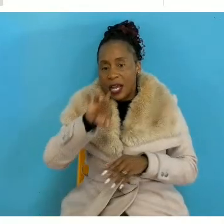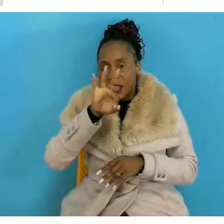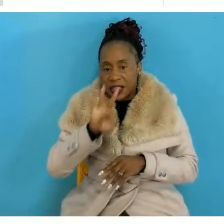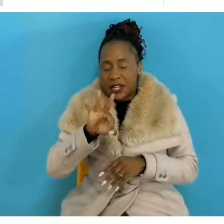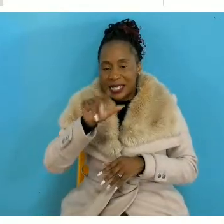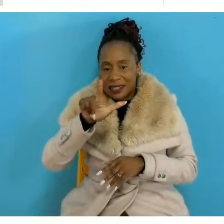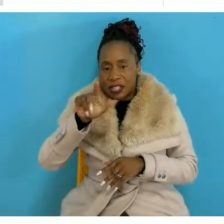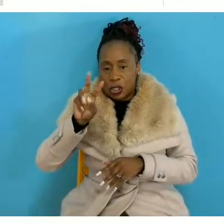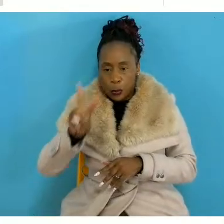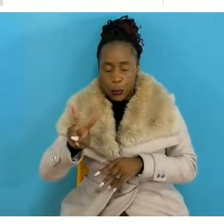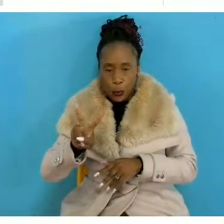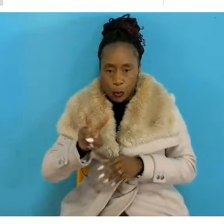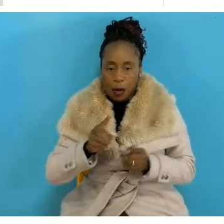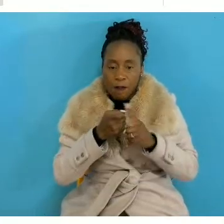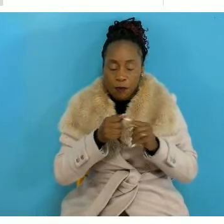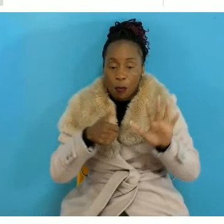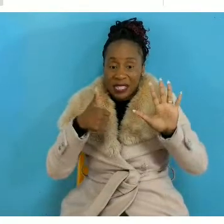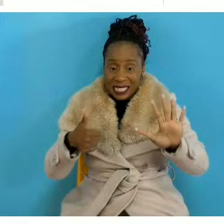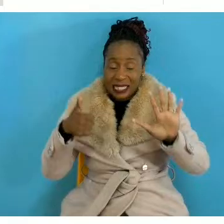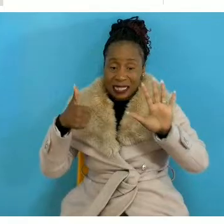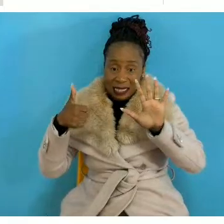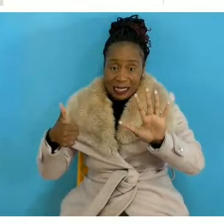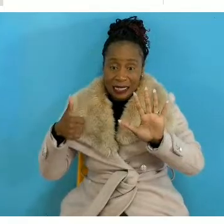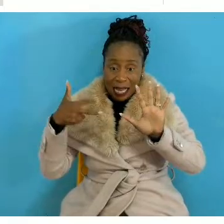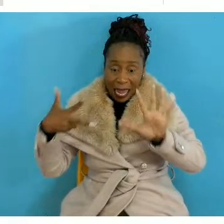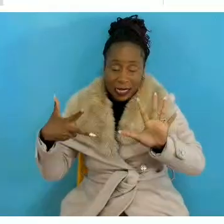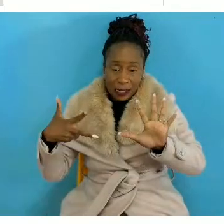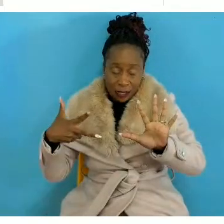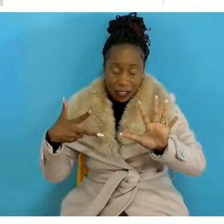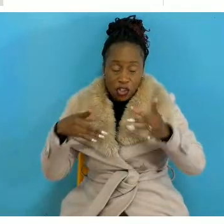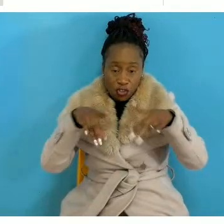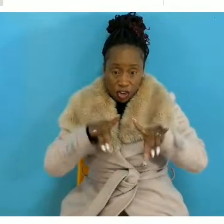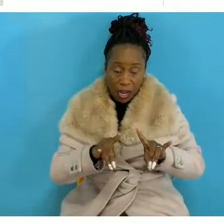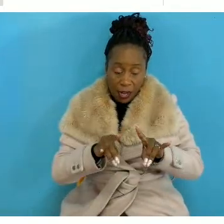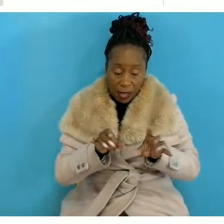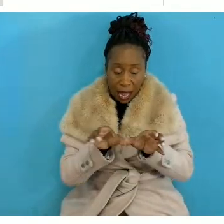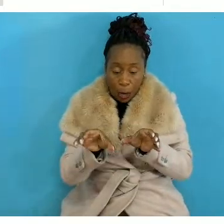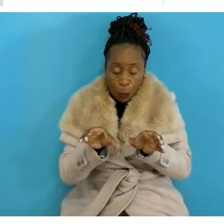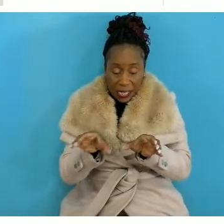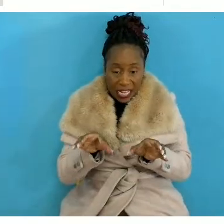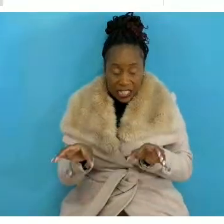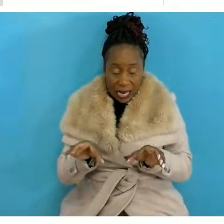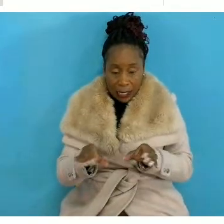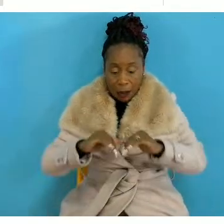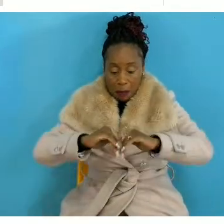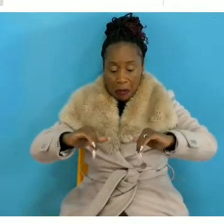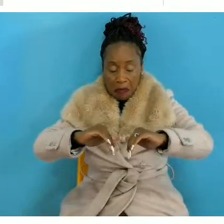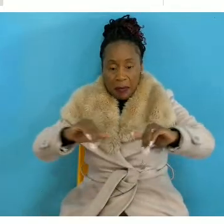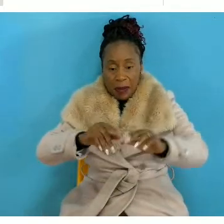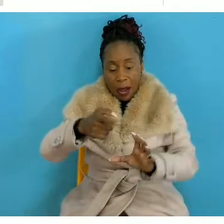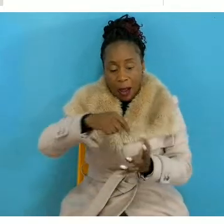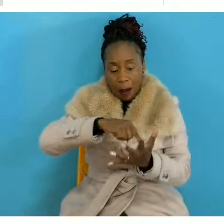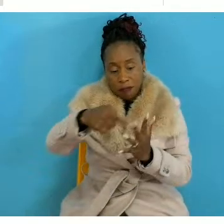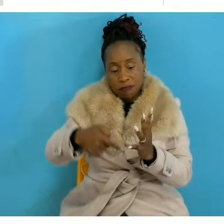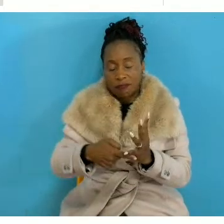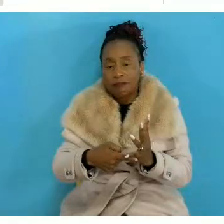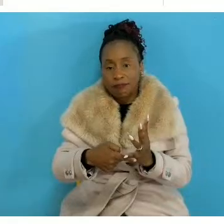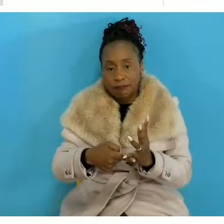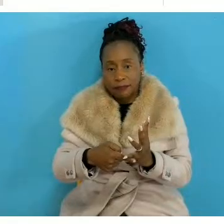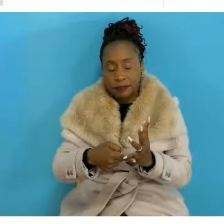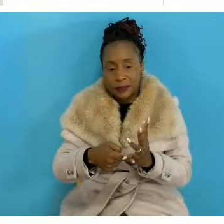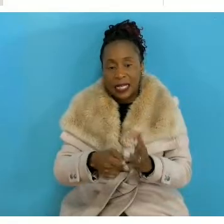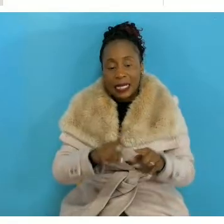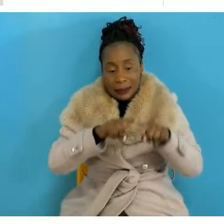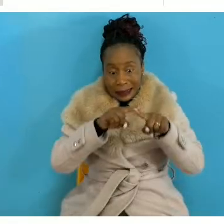26,372,000. So of the 668, Chair, the allocation is split amongst the 5 entities based on